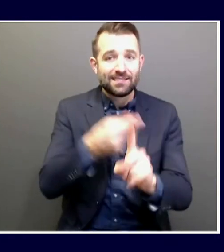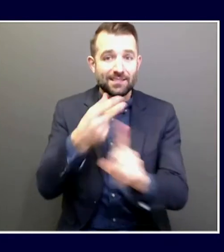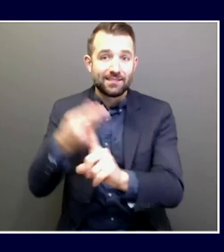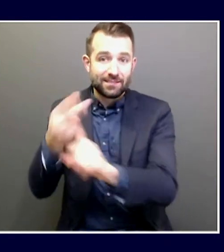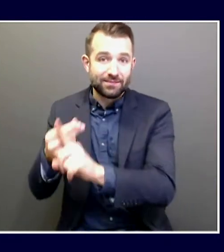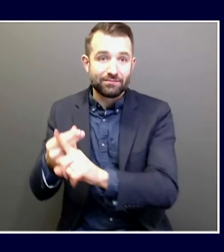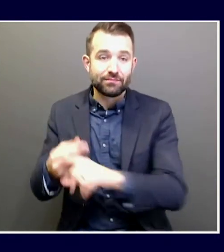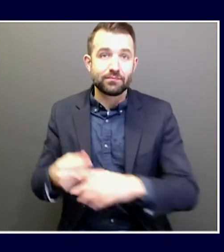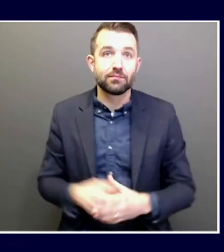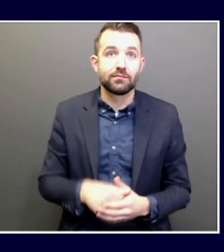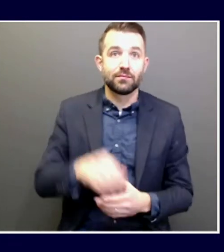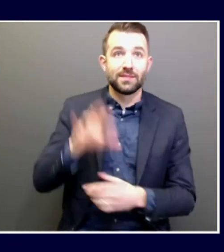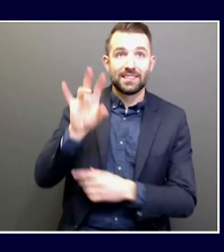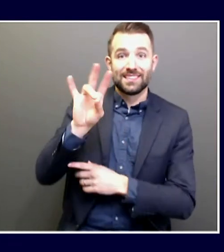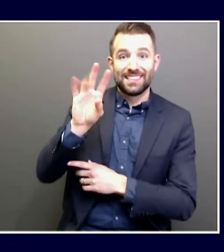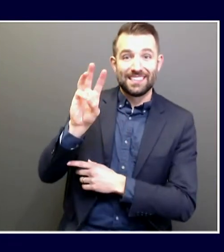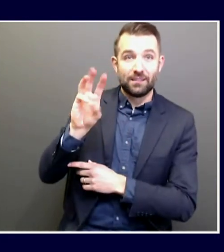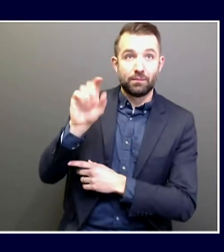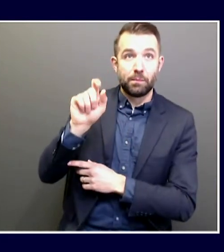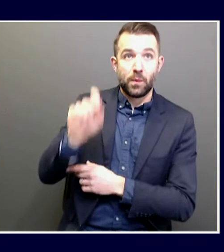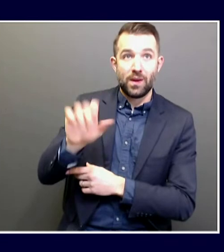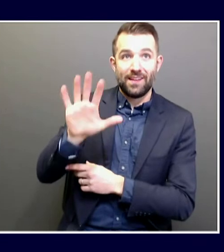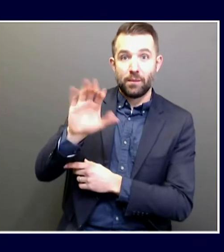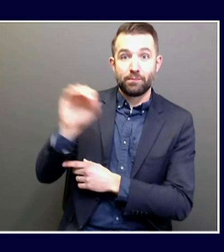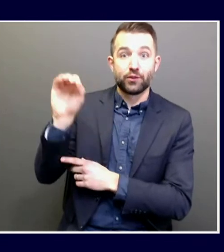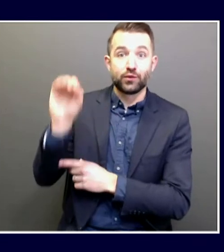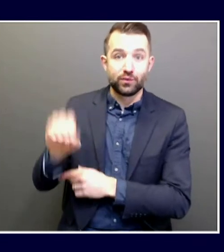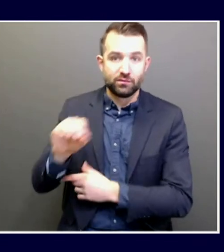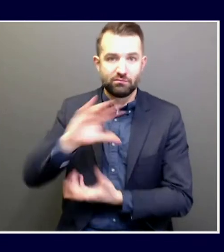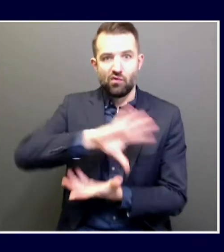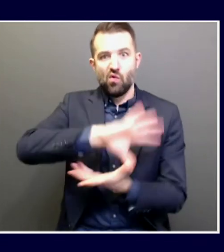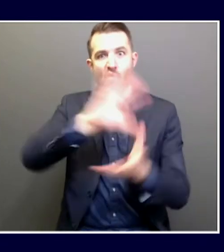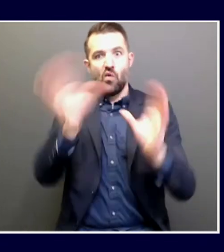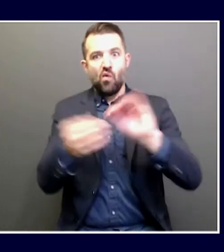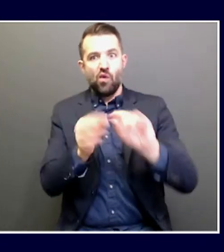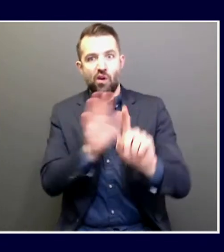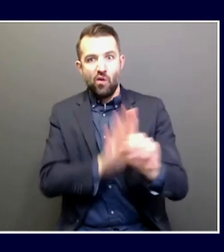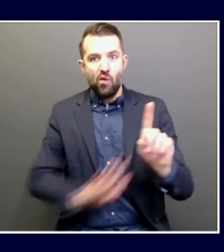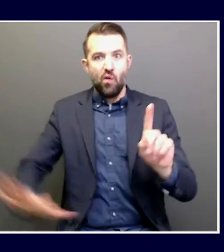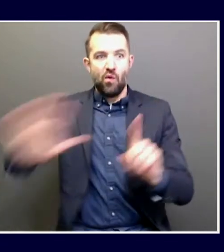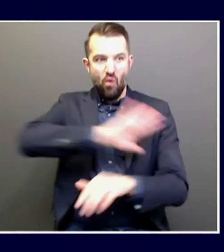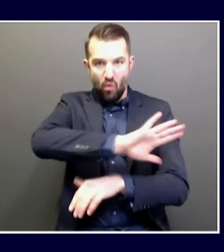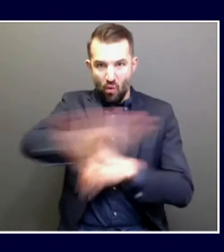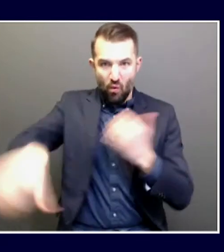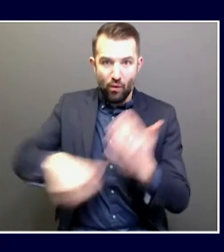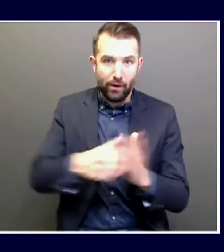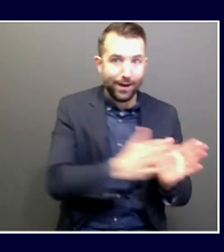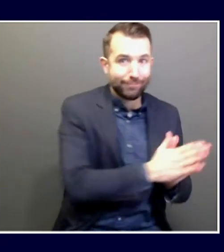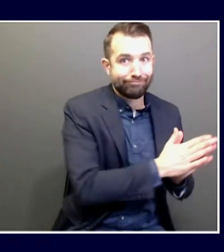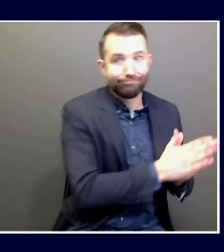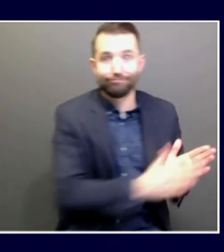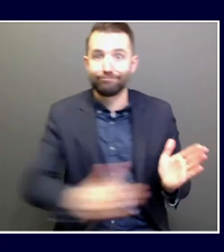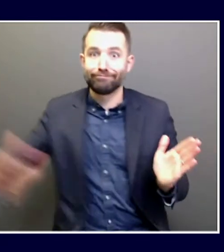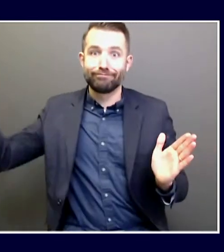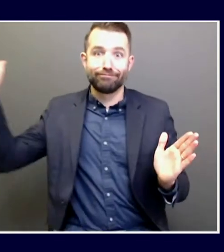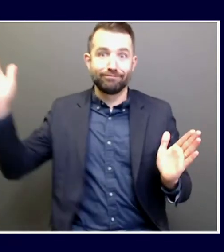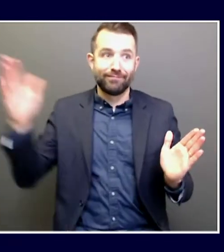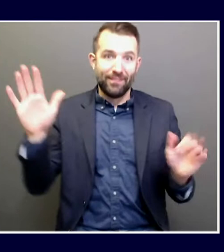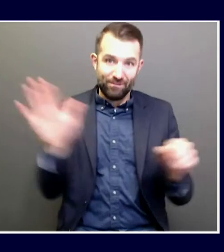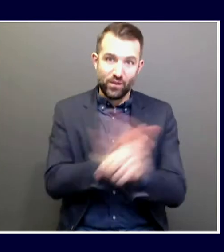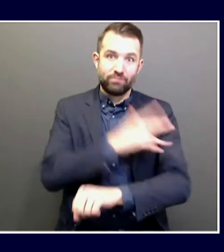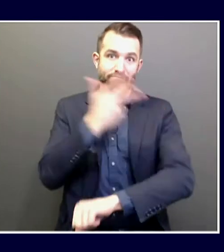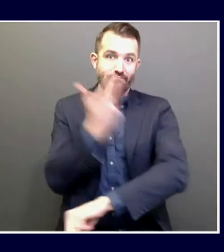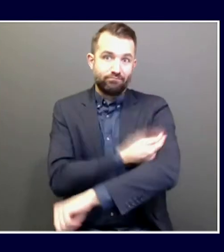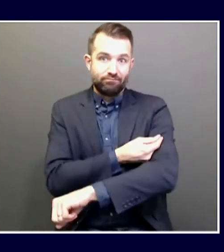76.5% of the entire population of the state is fully vaccinated. Now, I want to take a